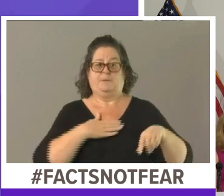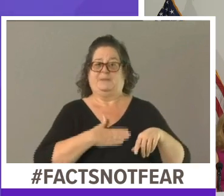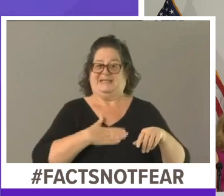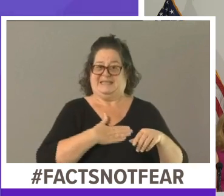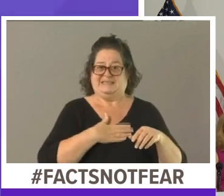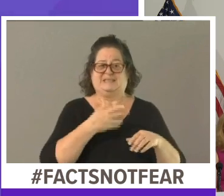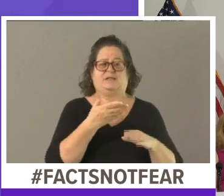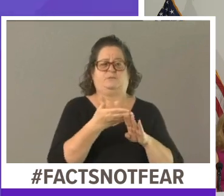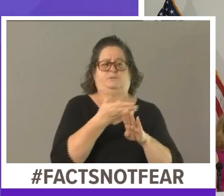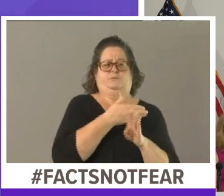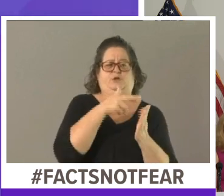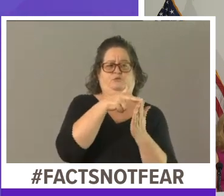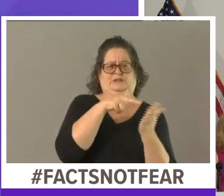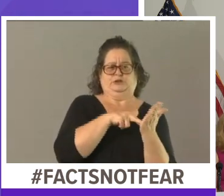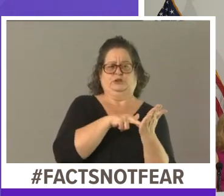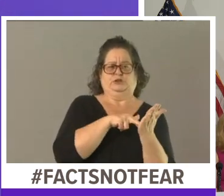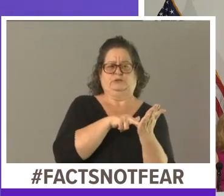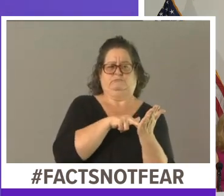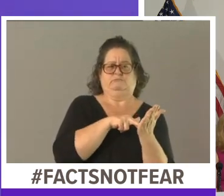azhealth.gov/surge testing.